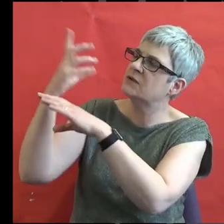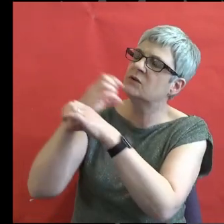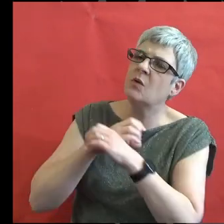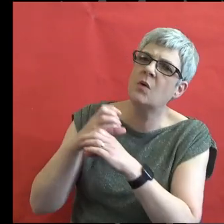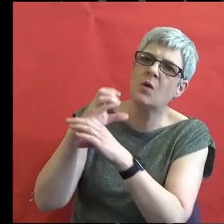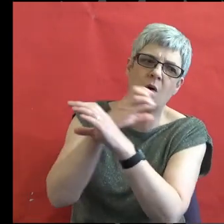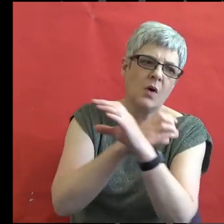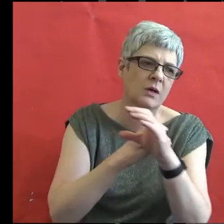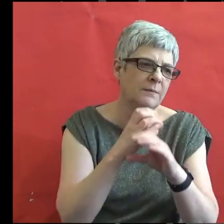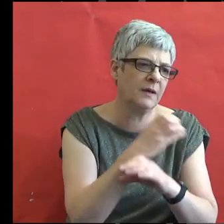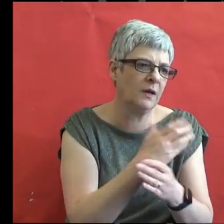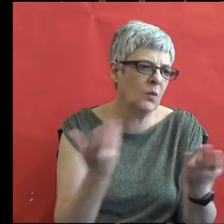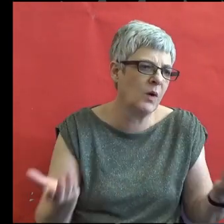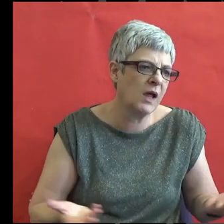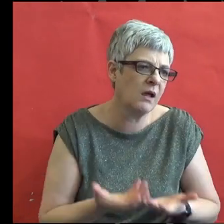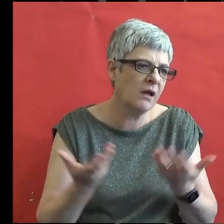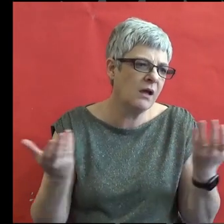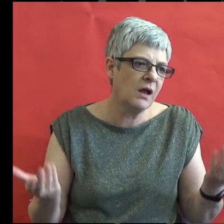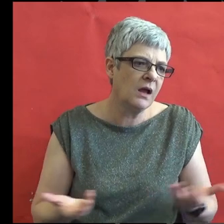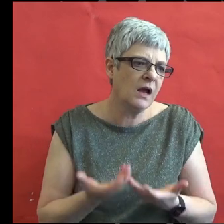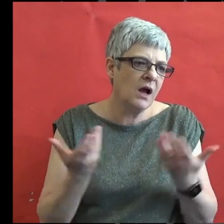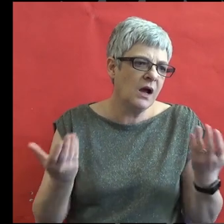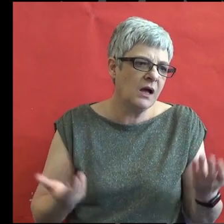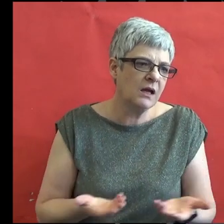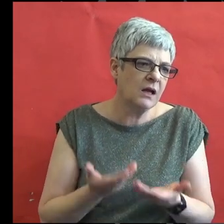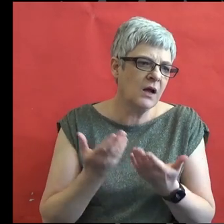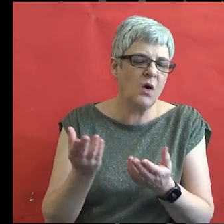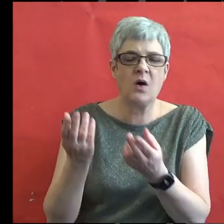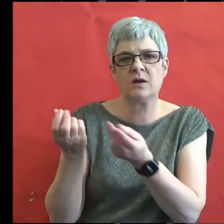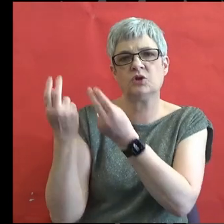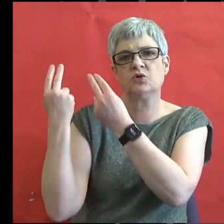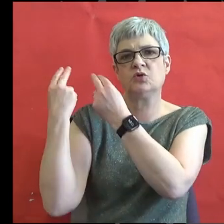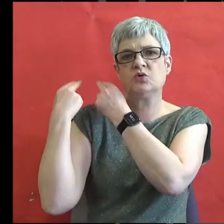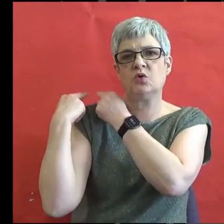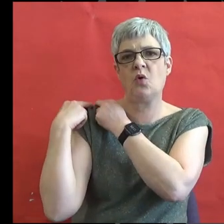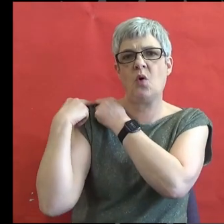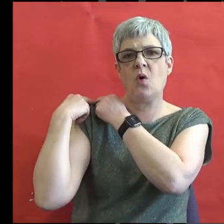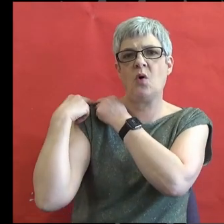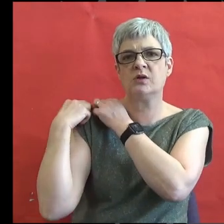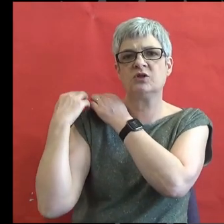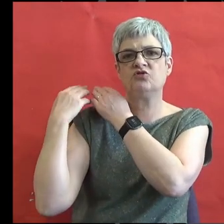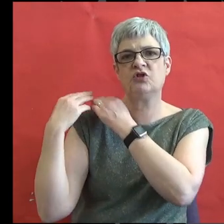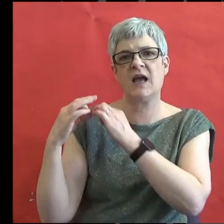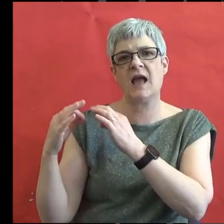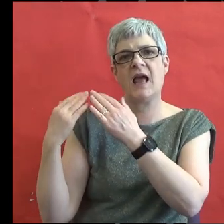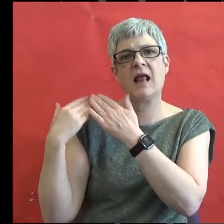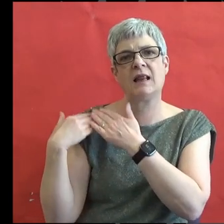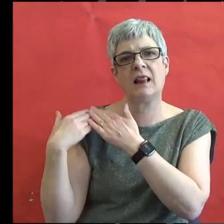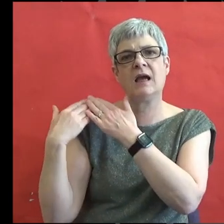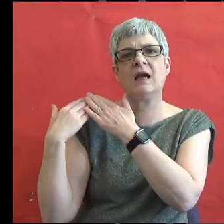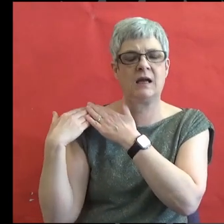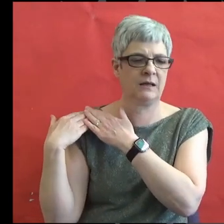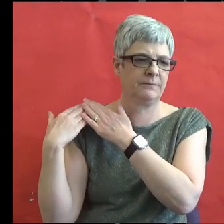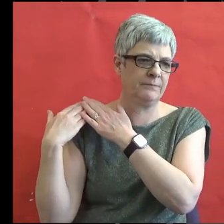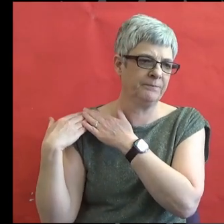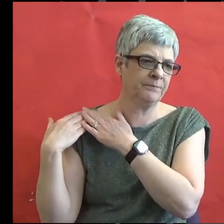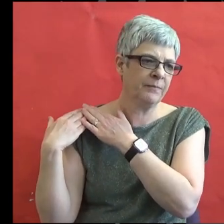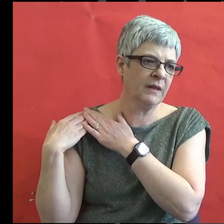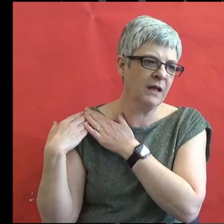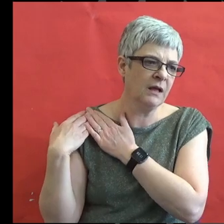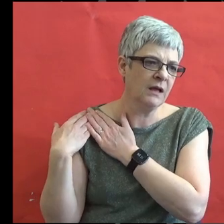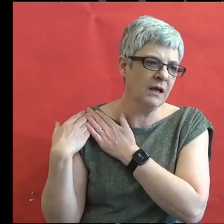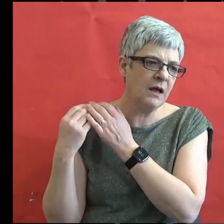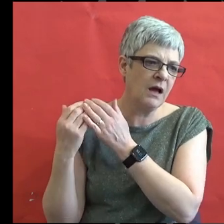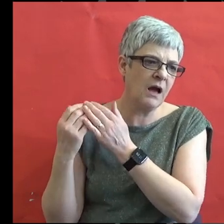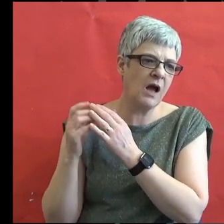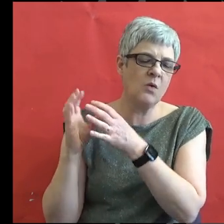he sought me, and on his shoulder gently laid,